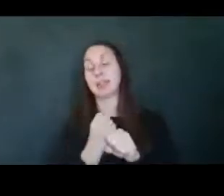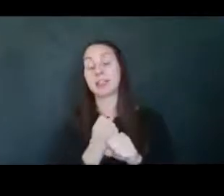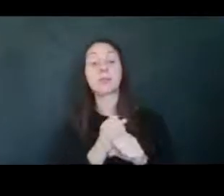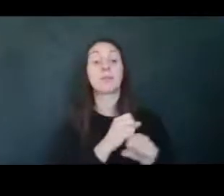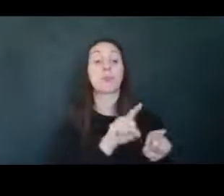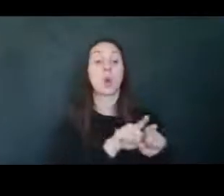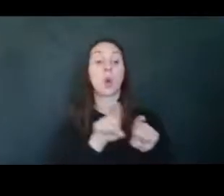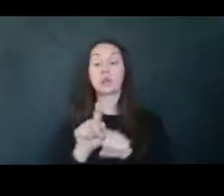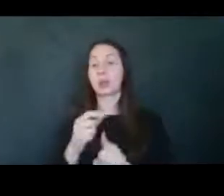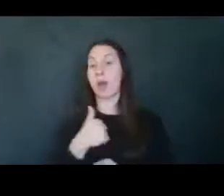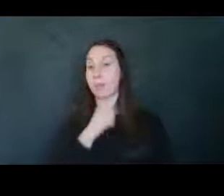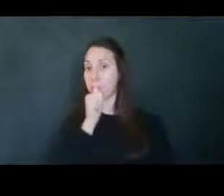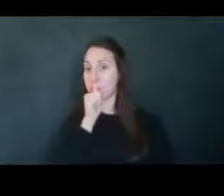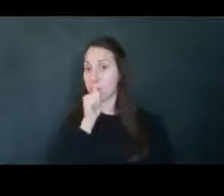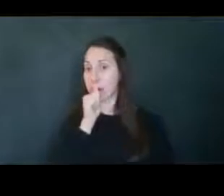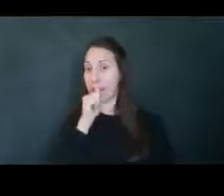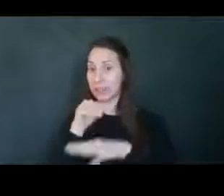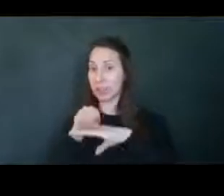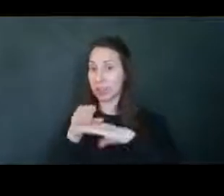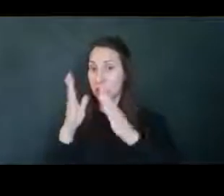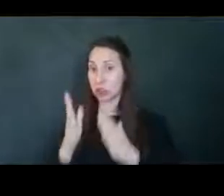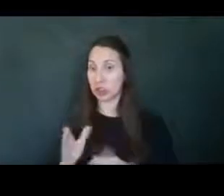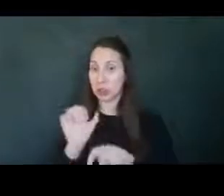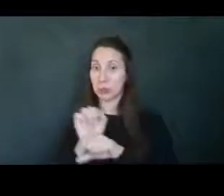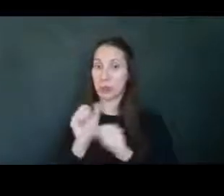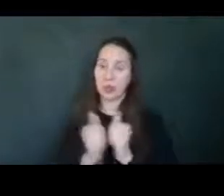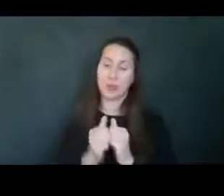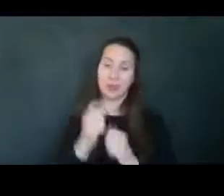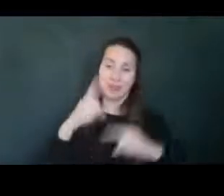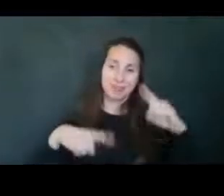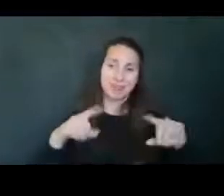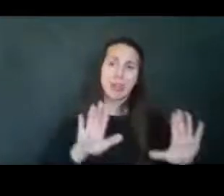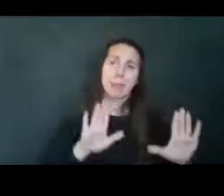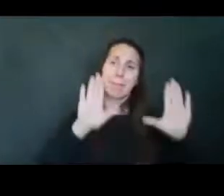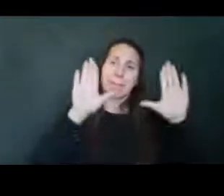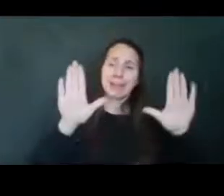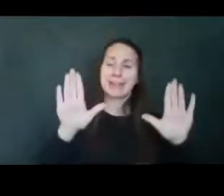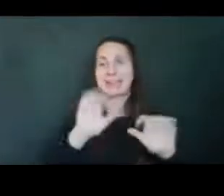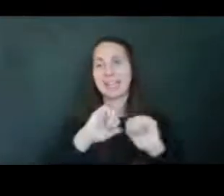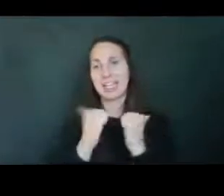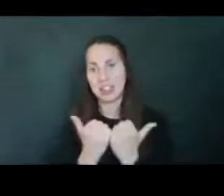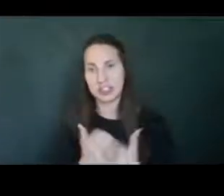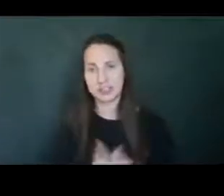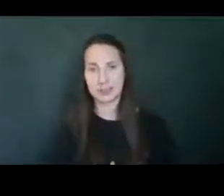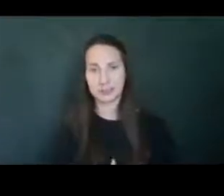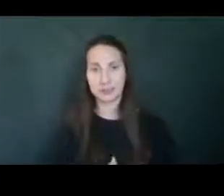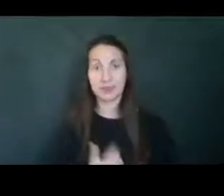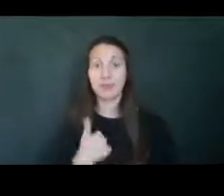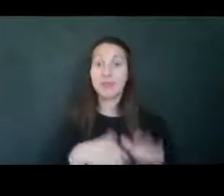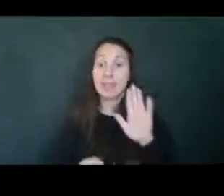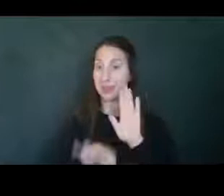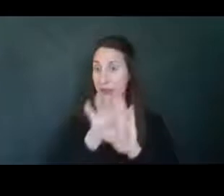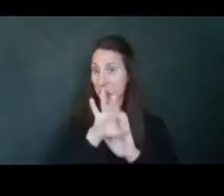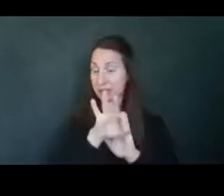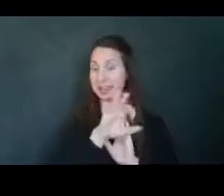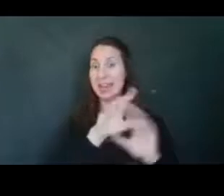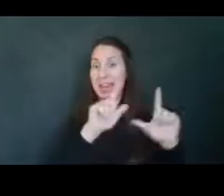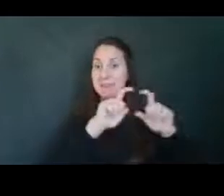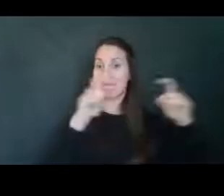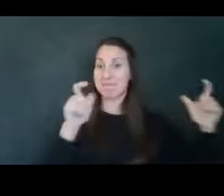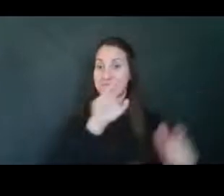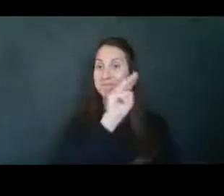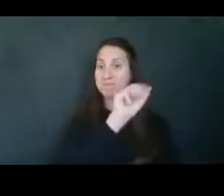terrific agencies like Jewish Family Service Houston. I've chosen a macro project and a micro